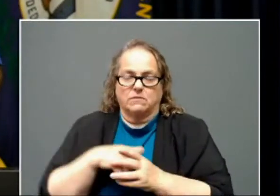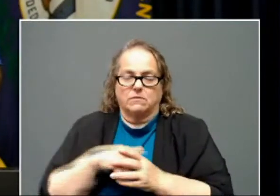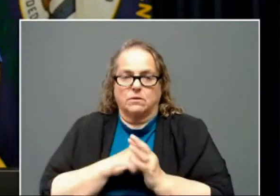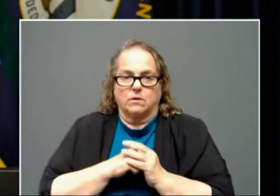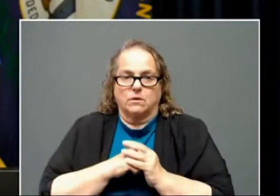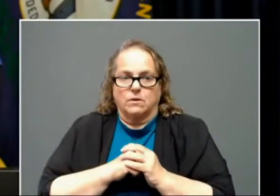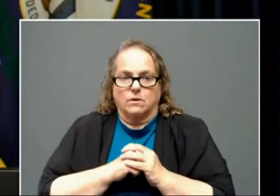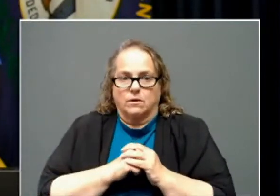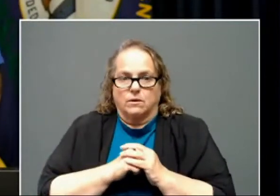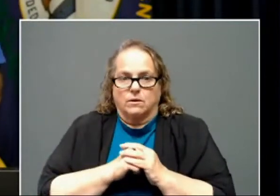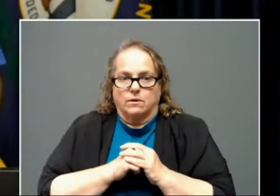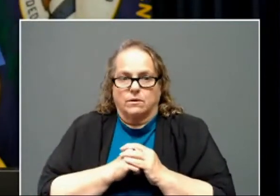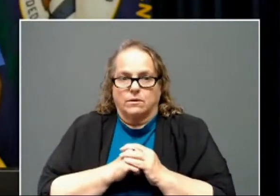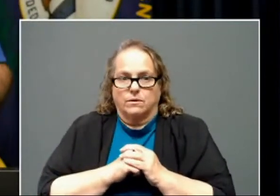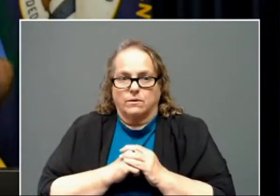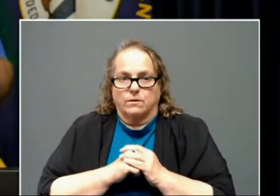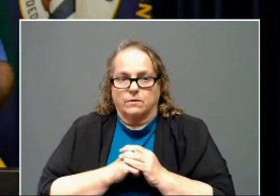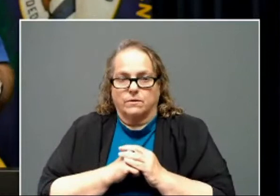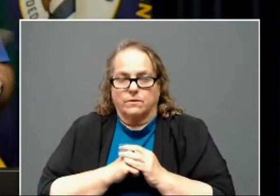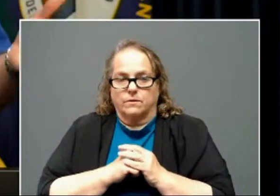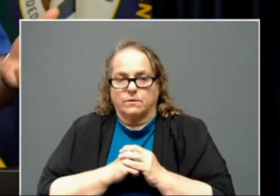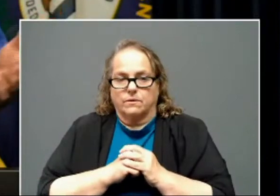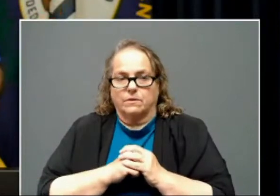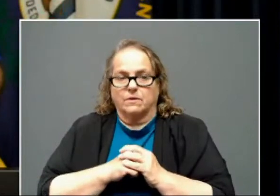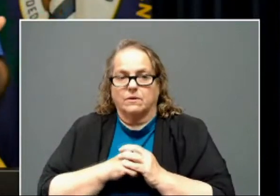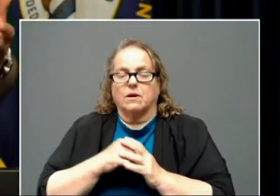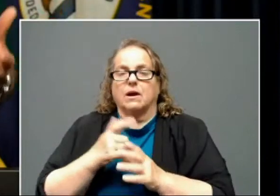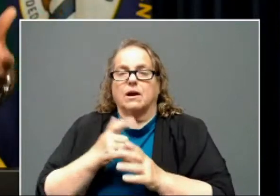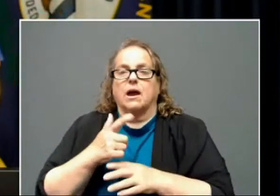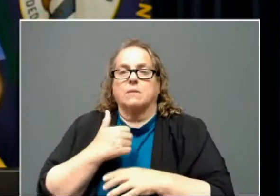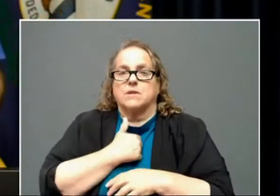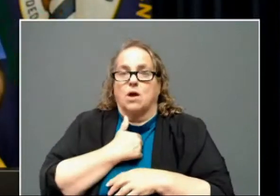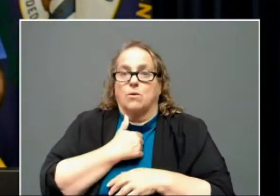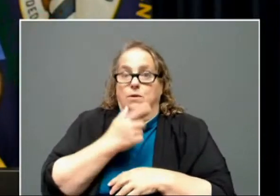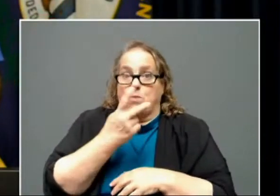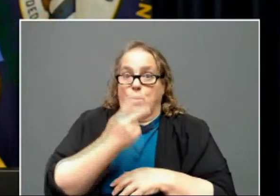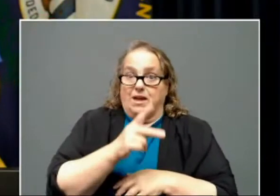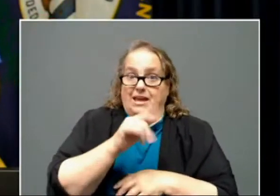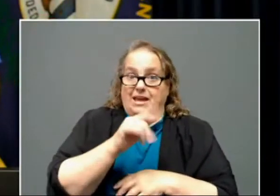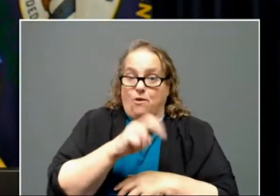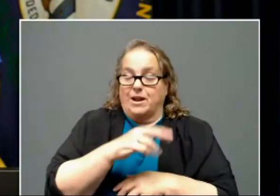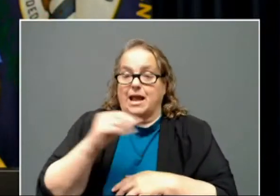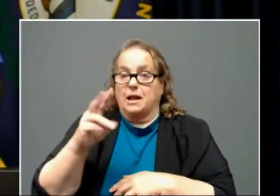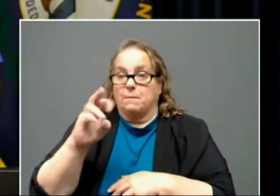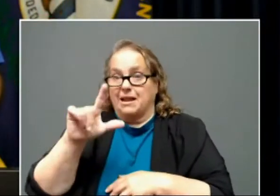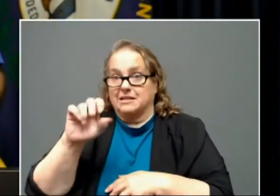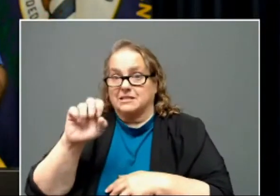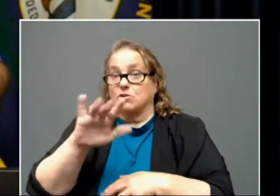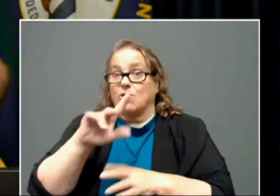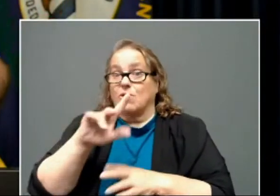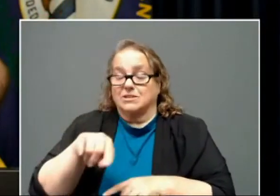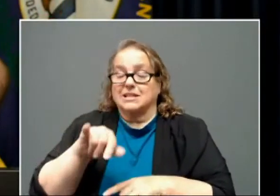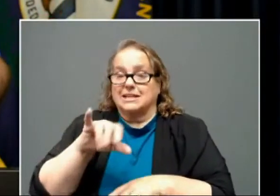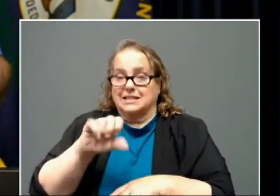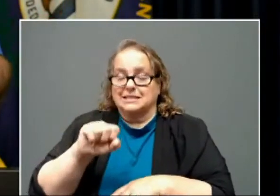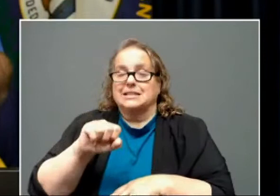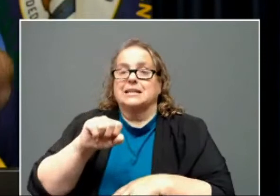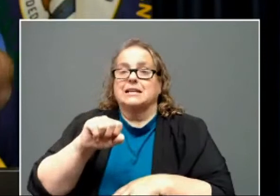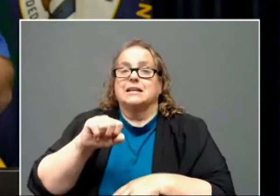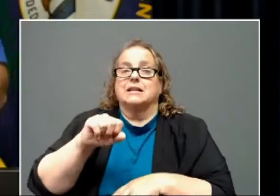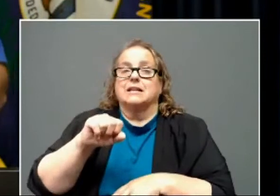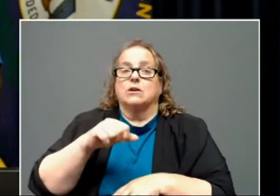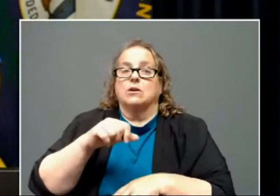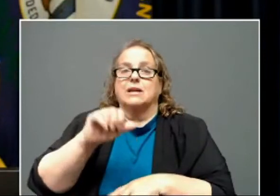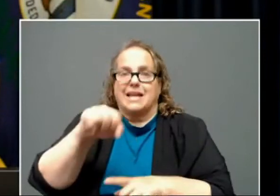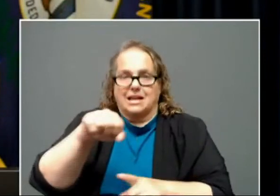so Karen, I think, I'm sorry, both to Karen and Melissa, your answer is yes. We are not bringing the full amount